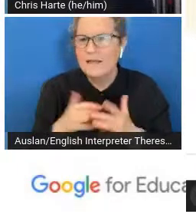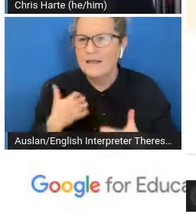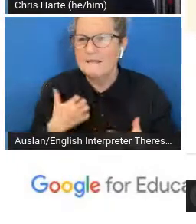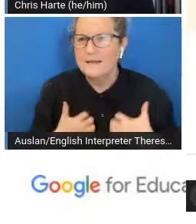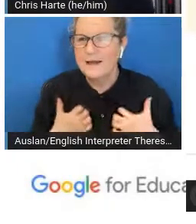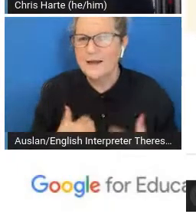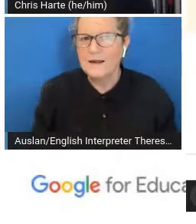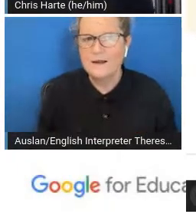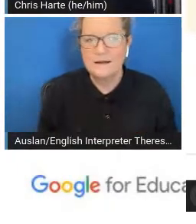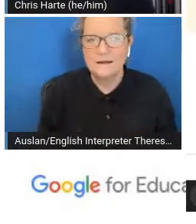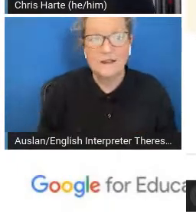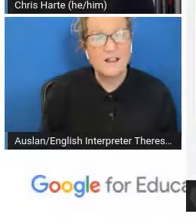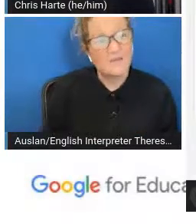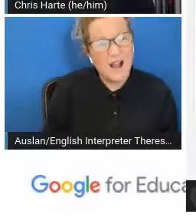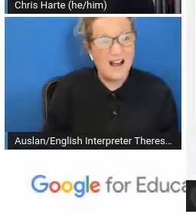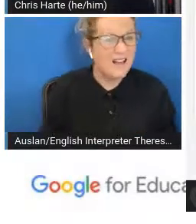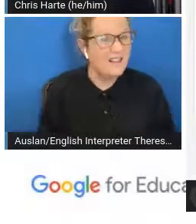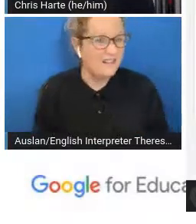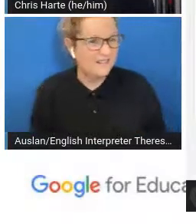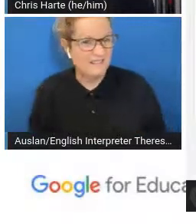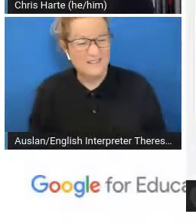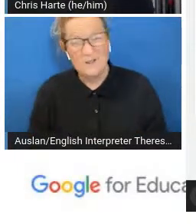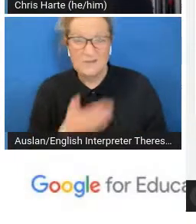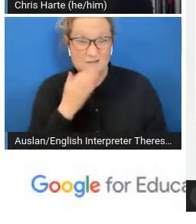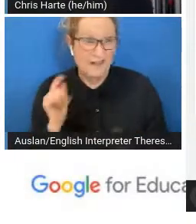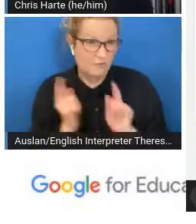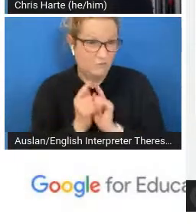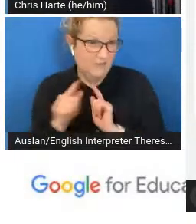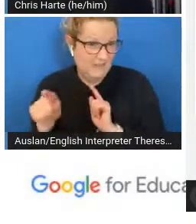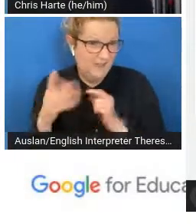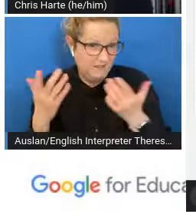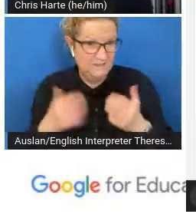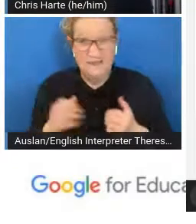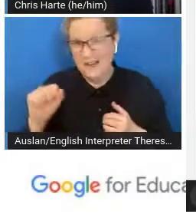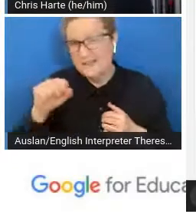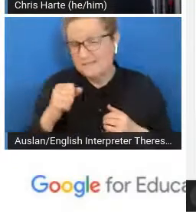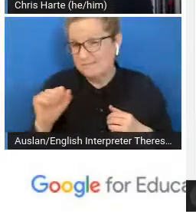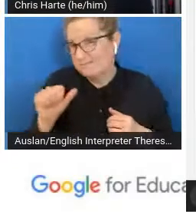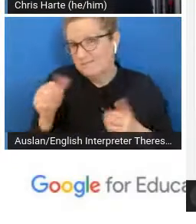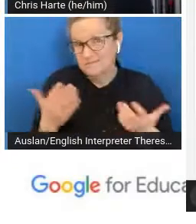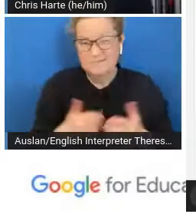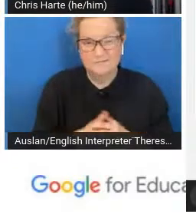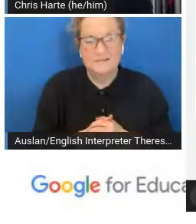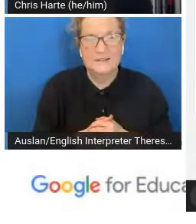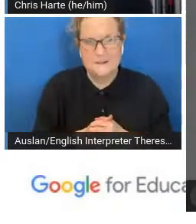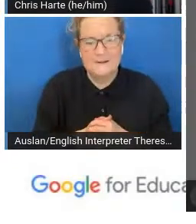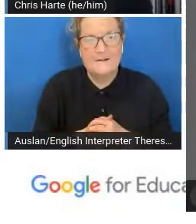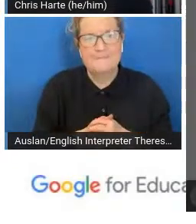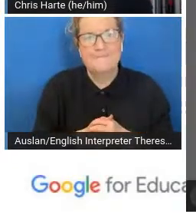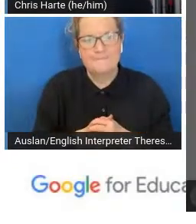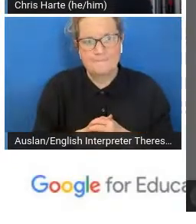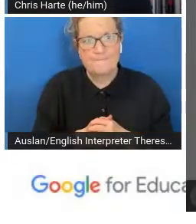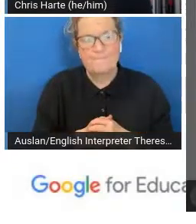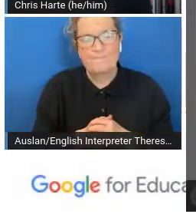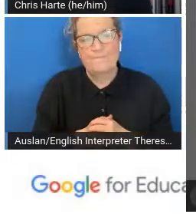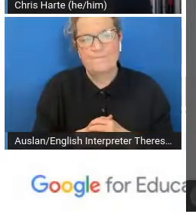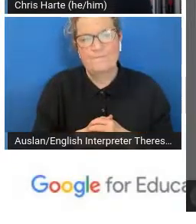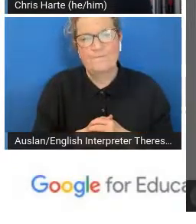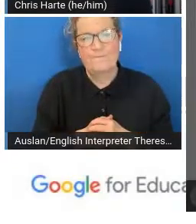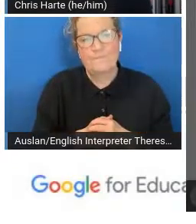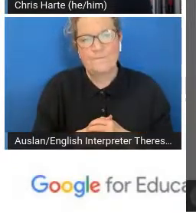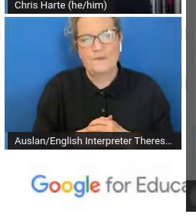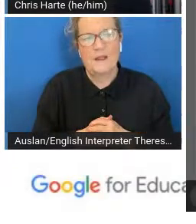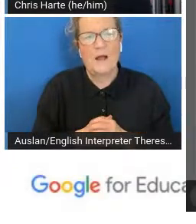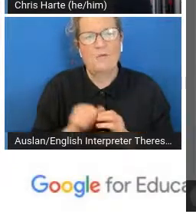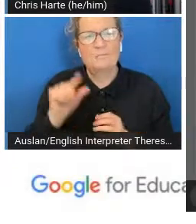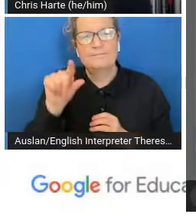It was nice, don't get me wrong. But then I'm going to go into the set background. I'm going to choose an image. And then I can